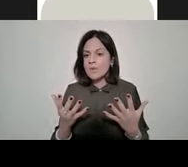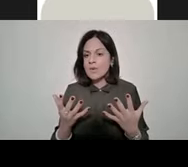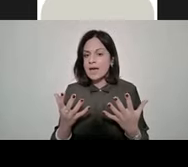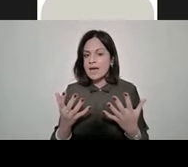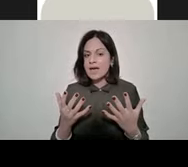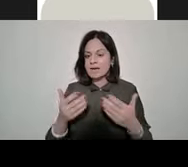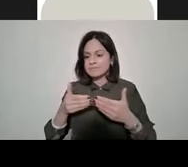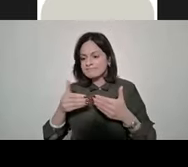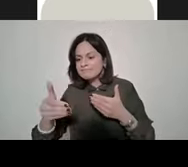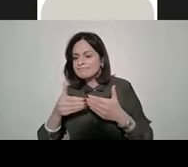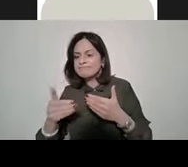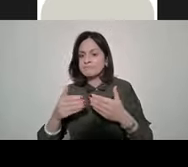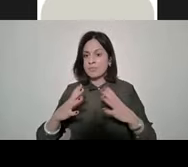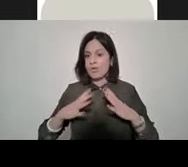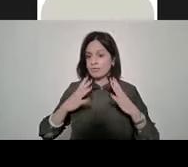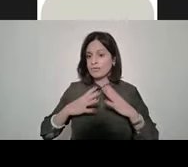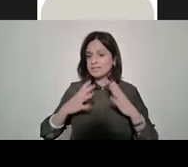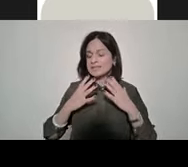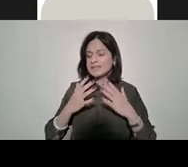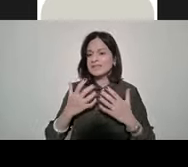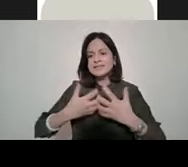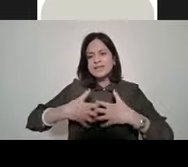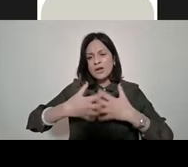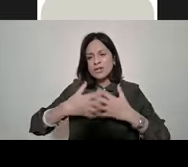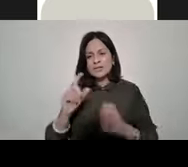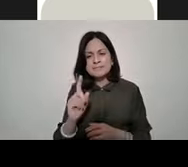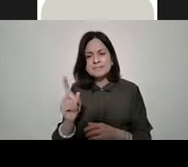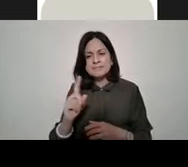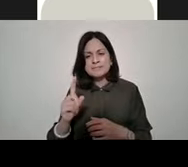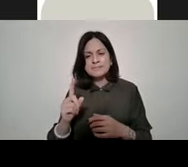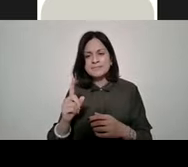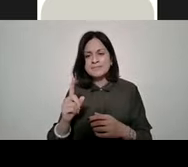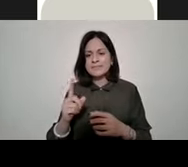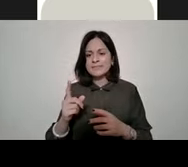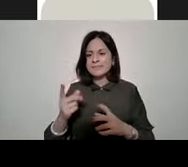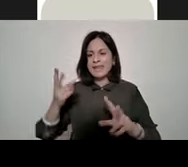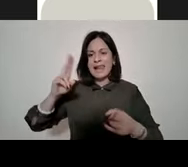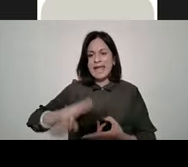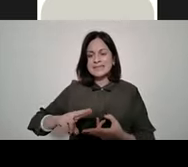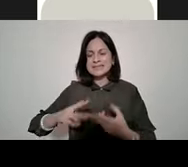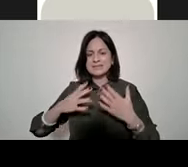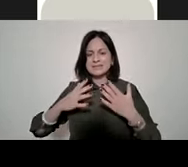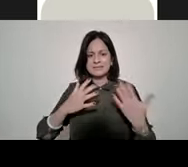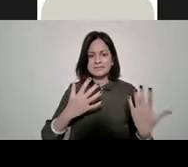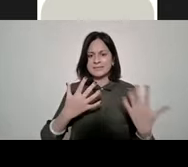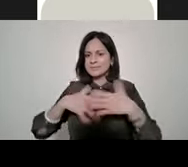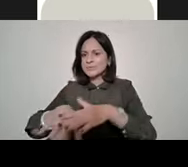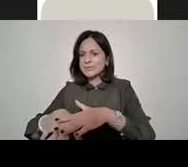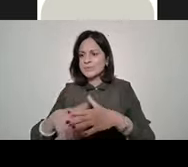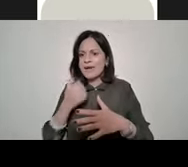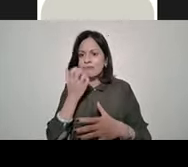to come, and even already, the technology is much less visible, actually. It's much more integrated into our everyday